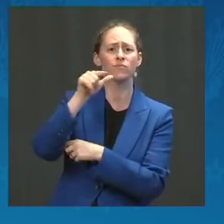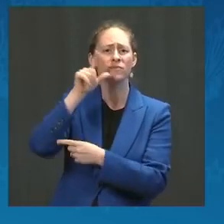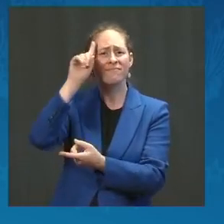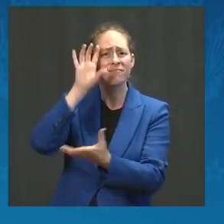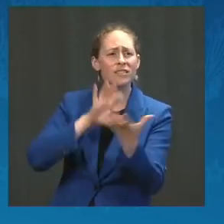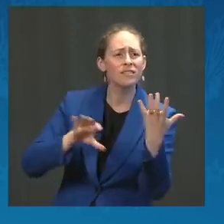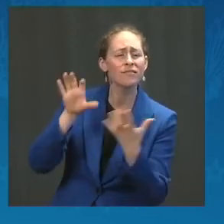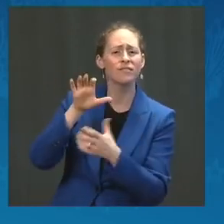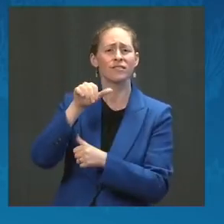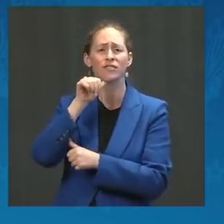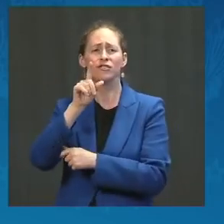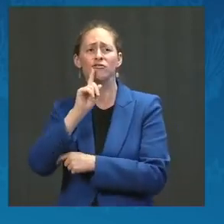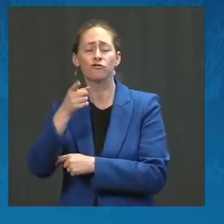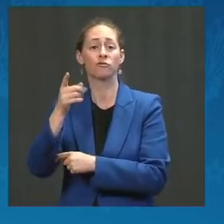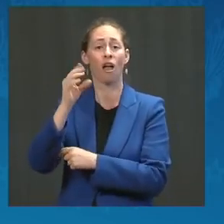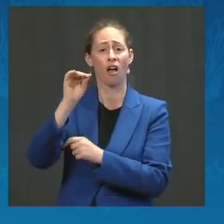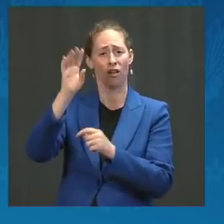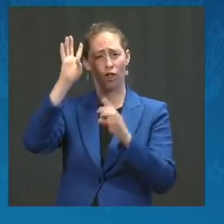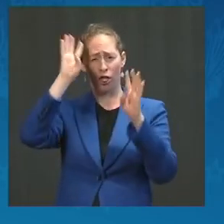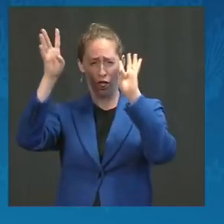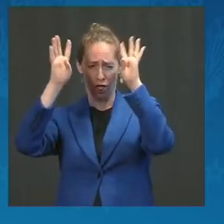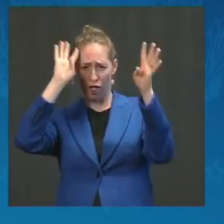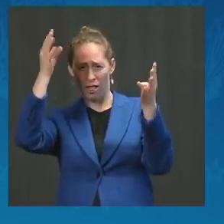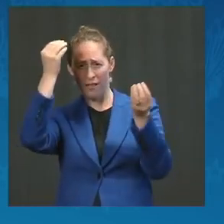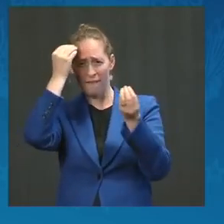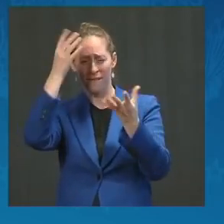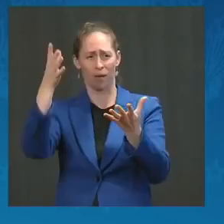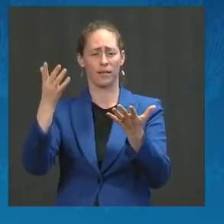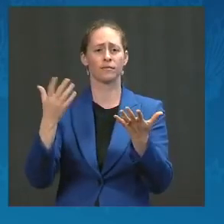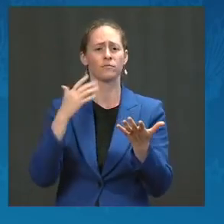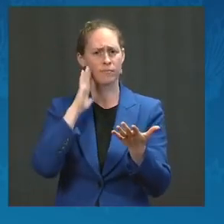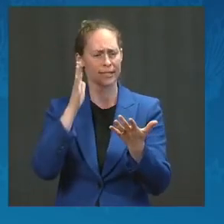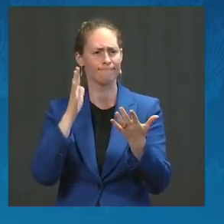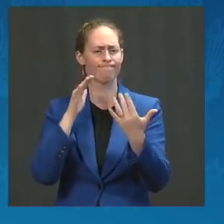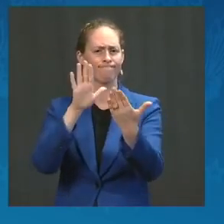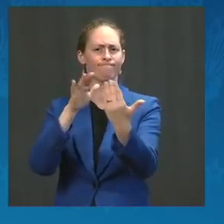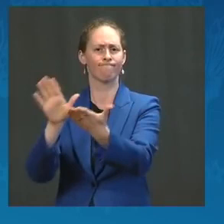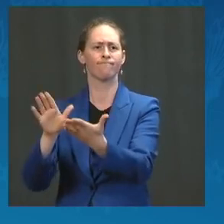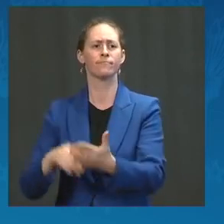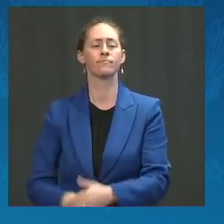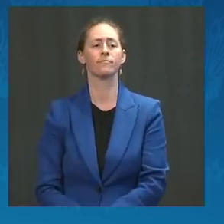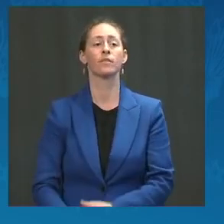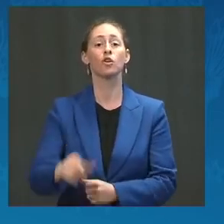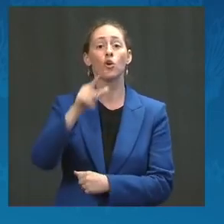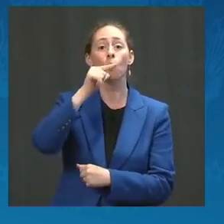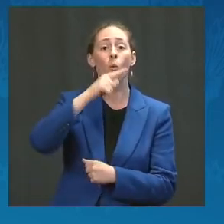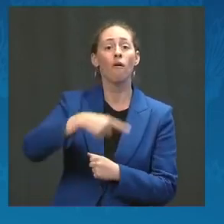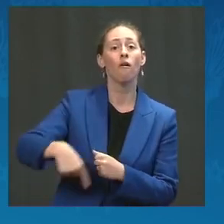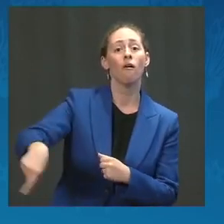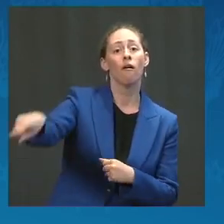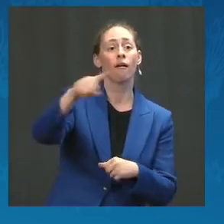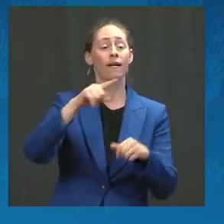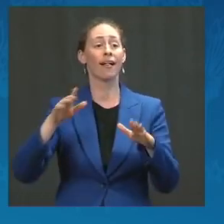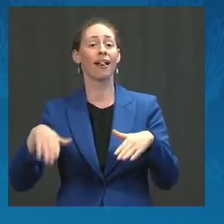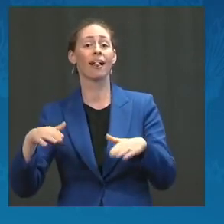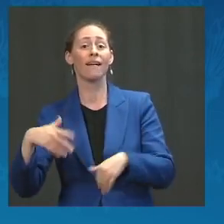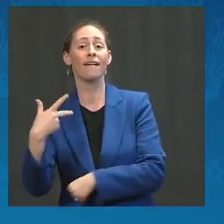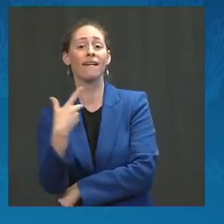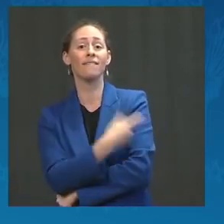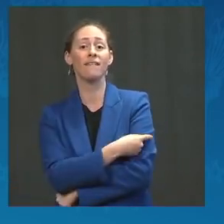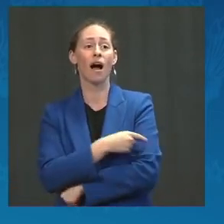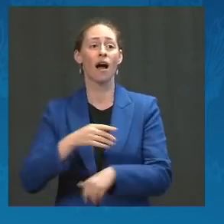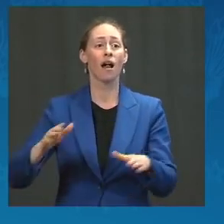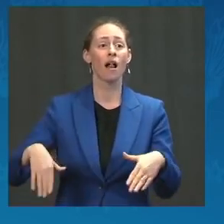example, I know some of you who are unvaccinated think the development of a vaccine was rushed,